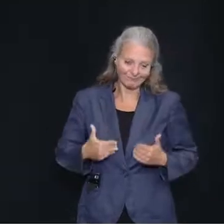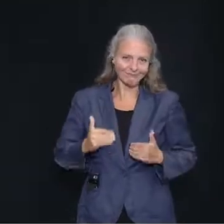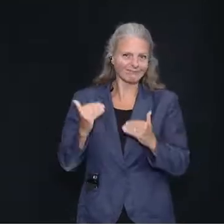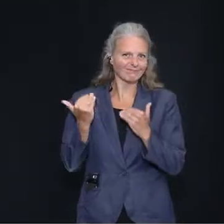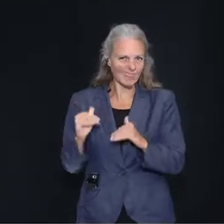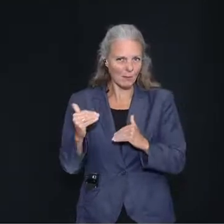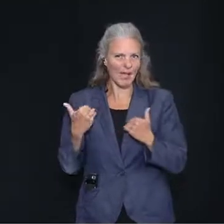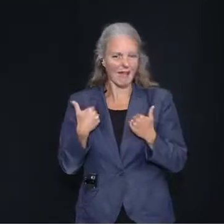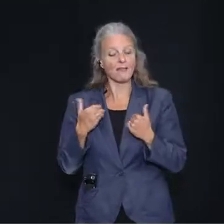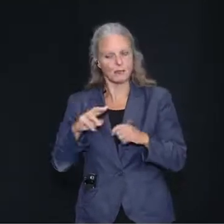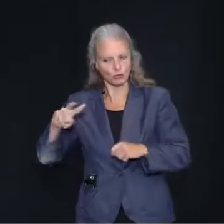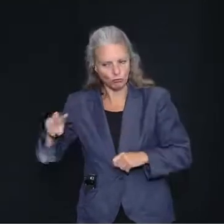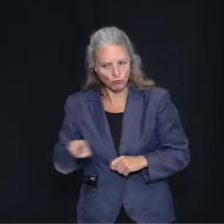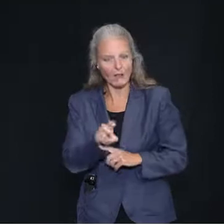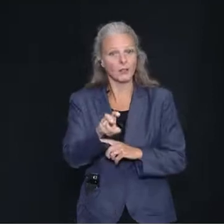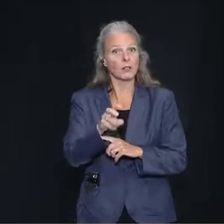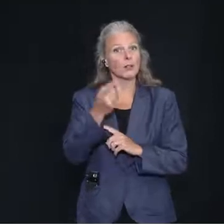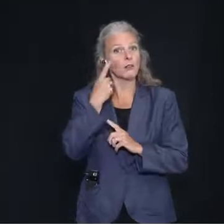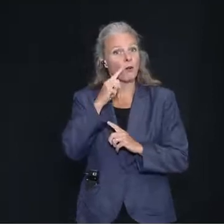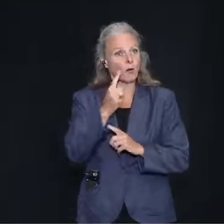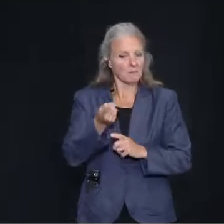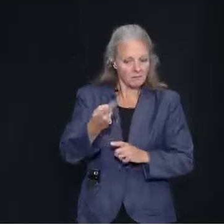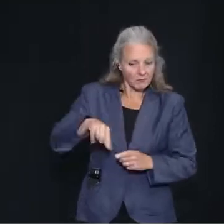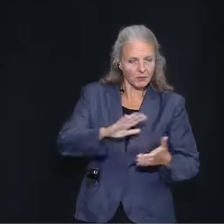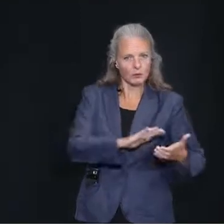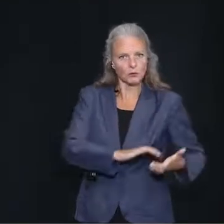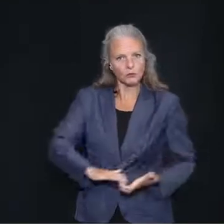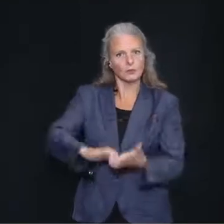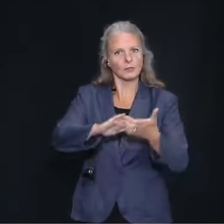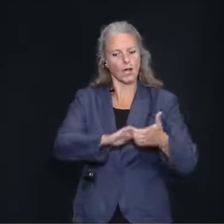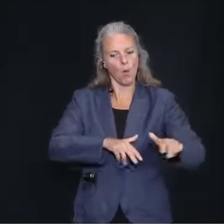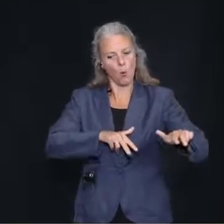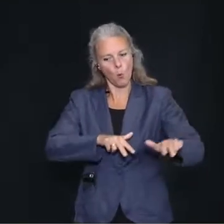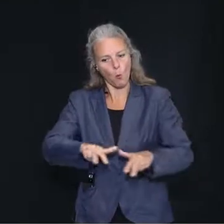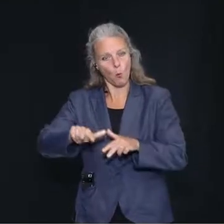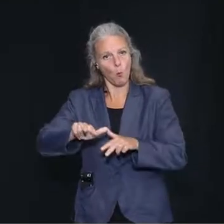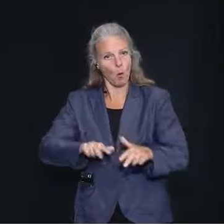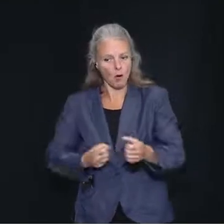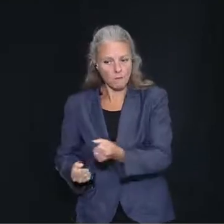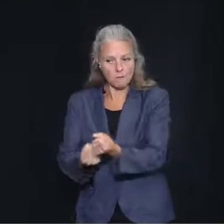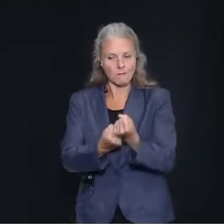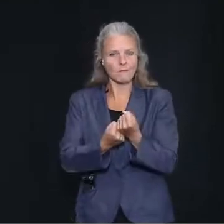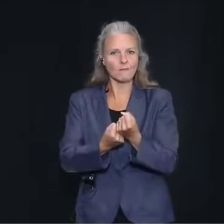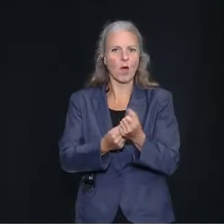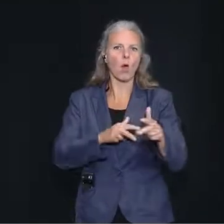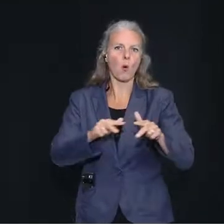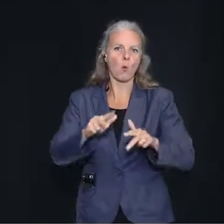limitations, to take further steps forward with you and for you.